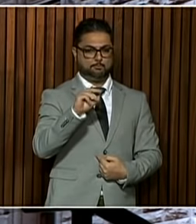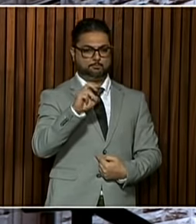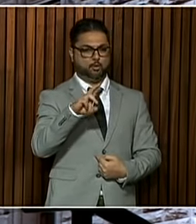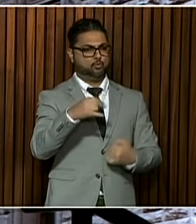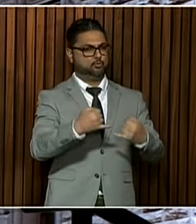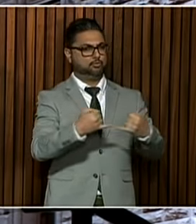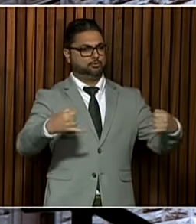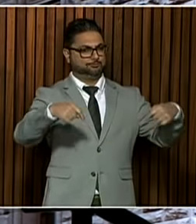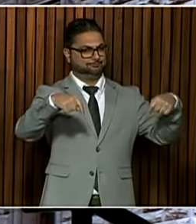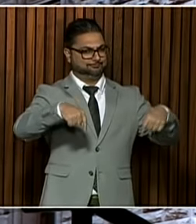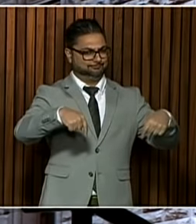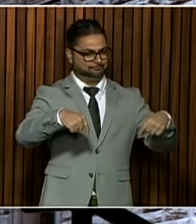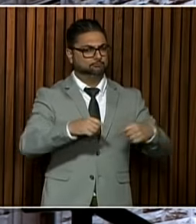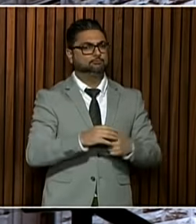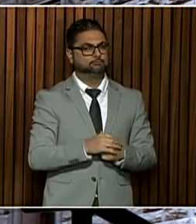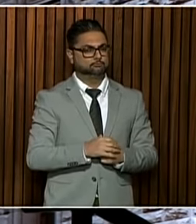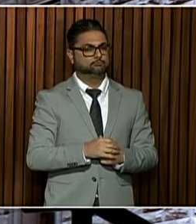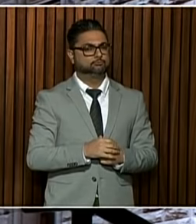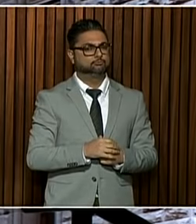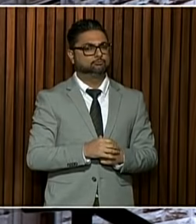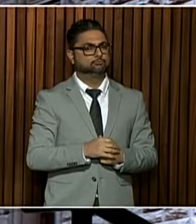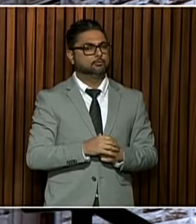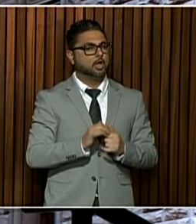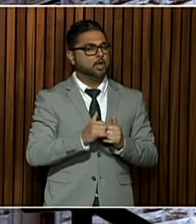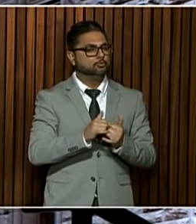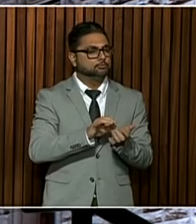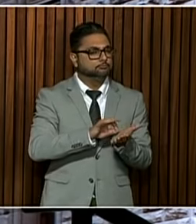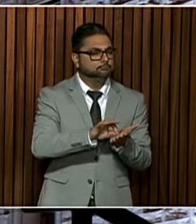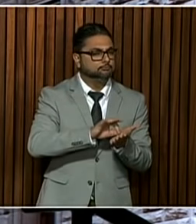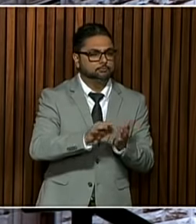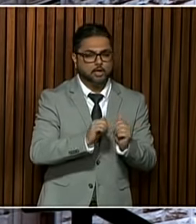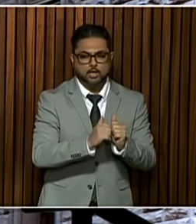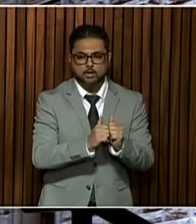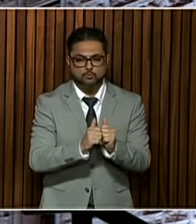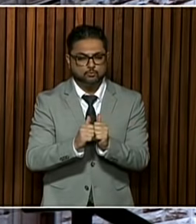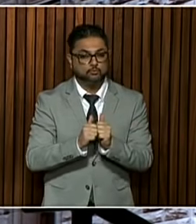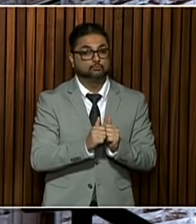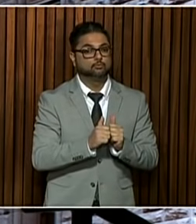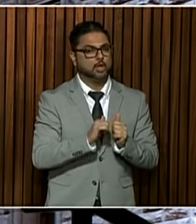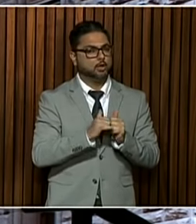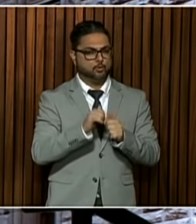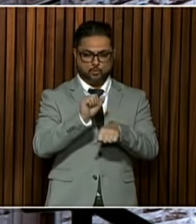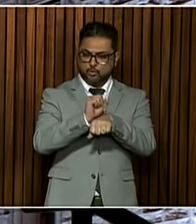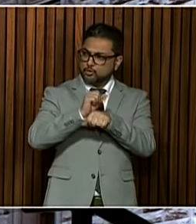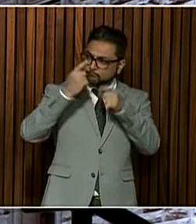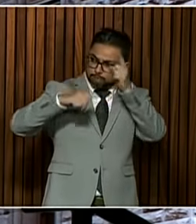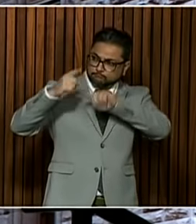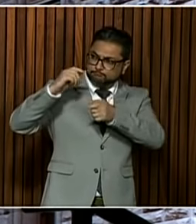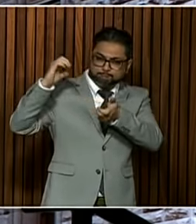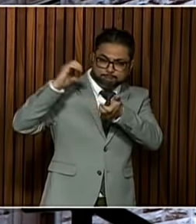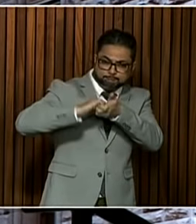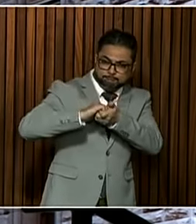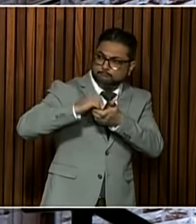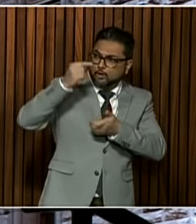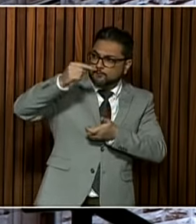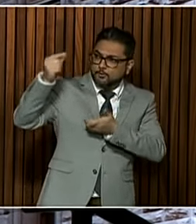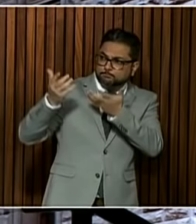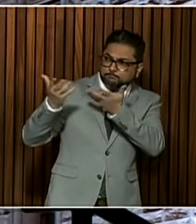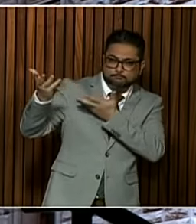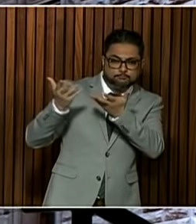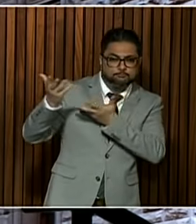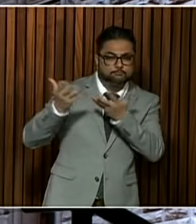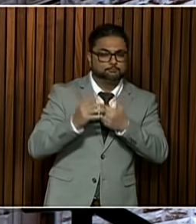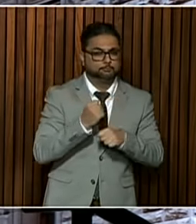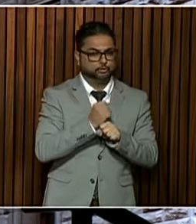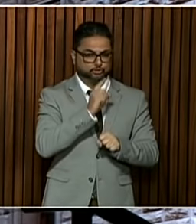it's going to be documented, and how are we going to participate and work with the federal government in that regard to ensure that